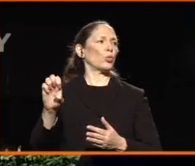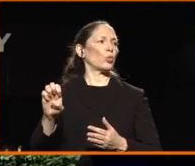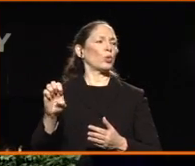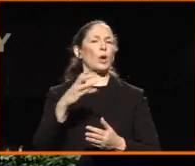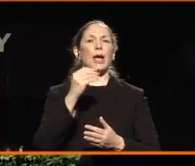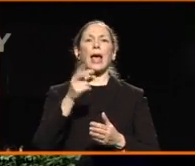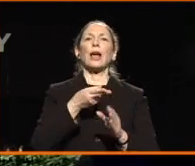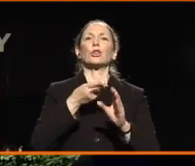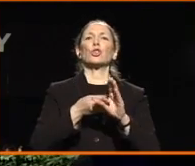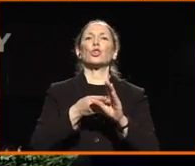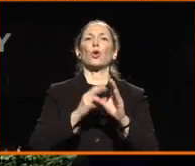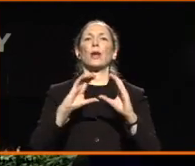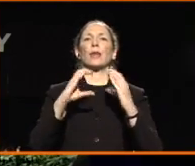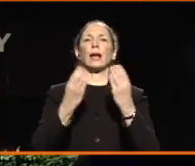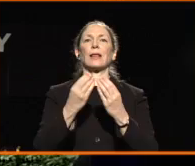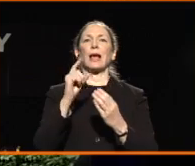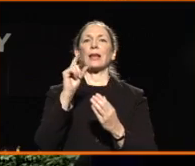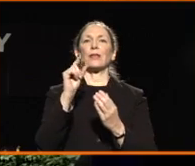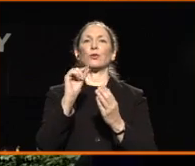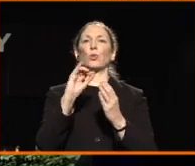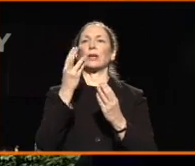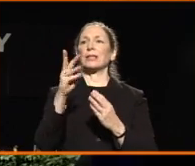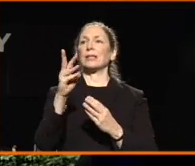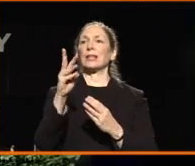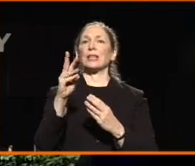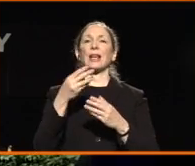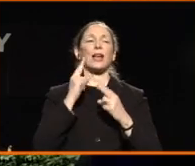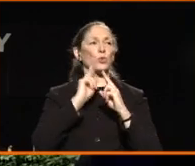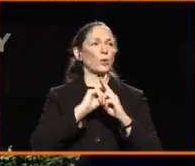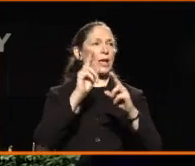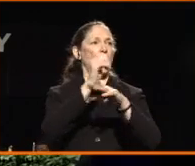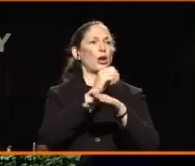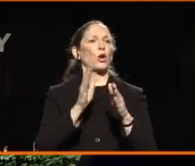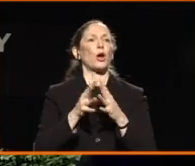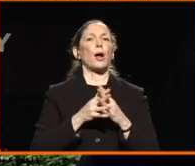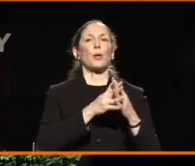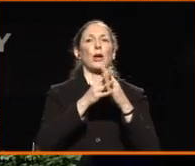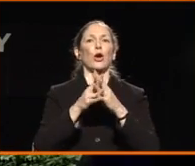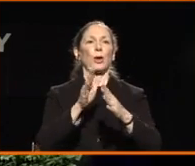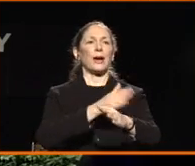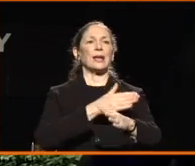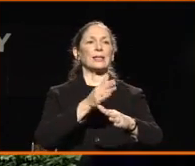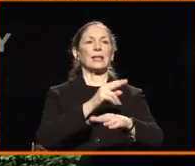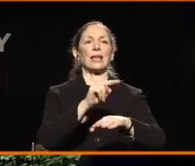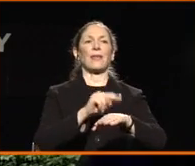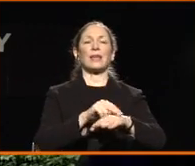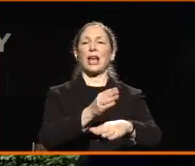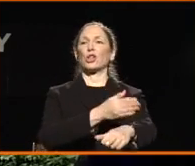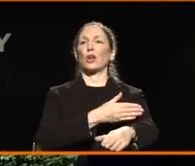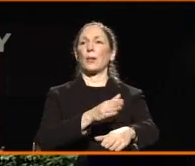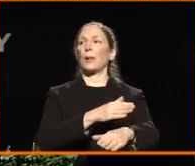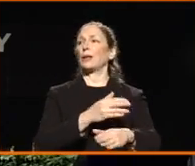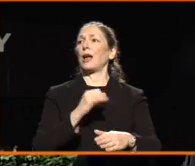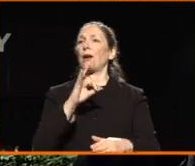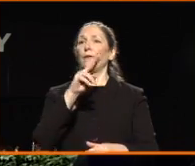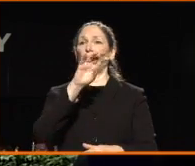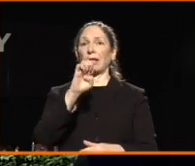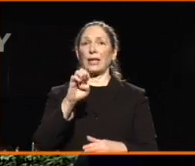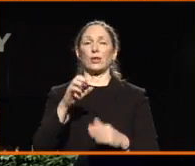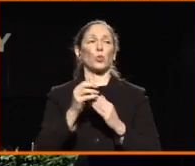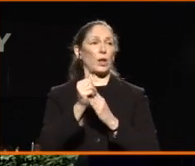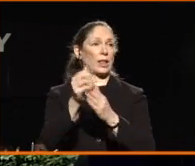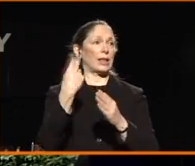and join the class of 2016 as we honor America by singing the national anthem. Now, Felice is going to lead